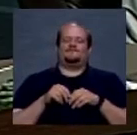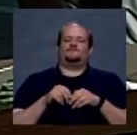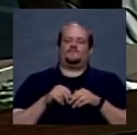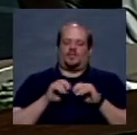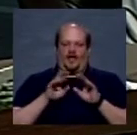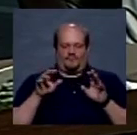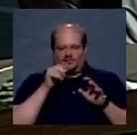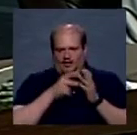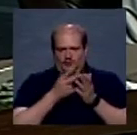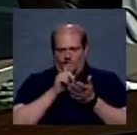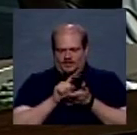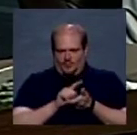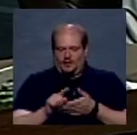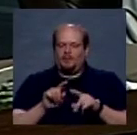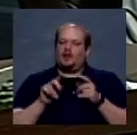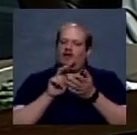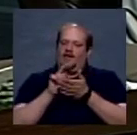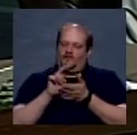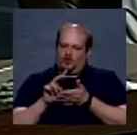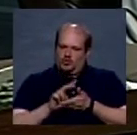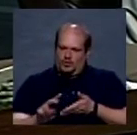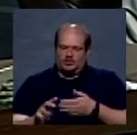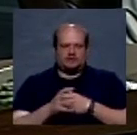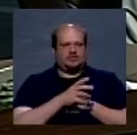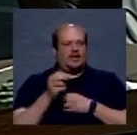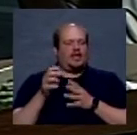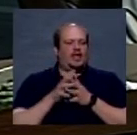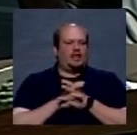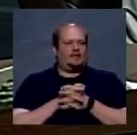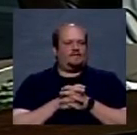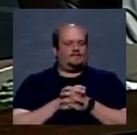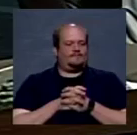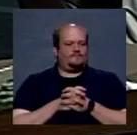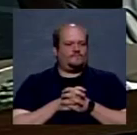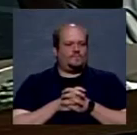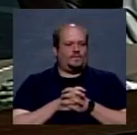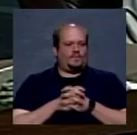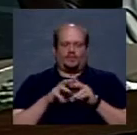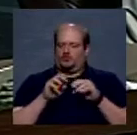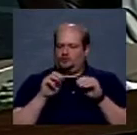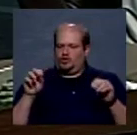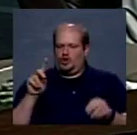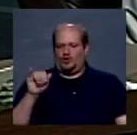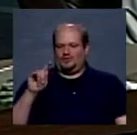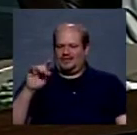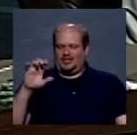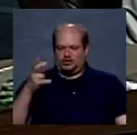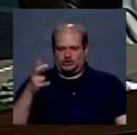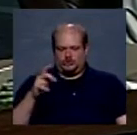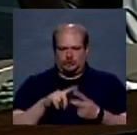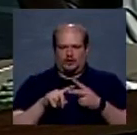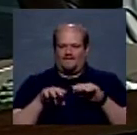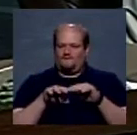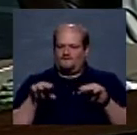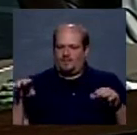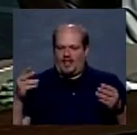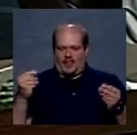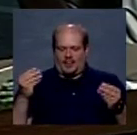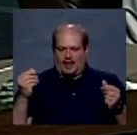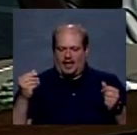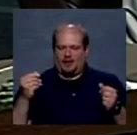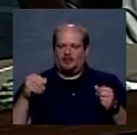Obviously not twice a week, but every 2 weeks. And there's no ditch. It's flat land.